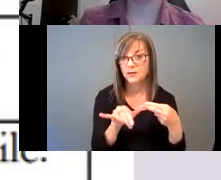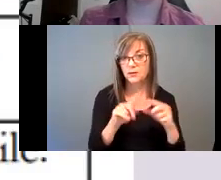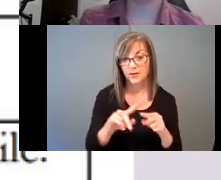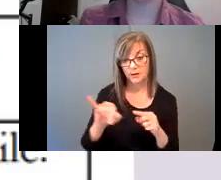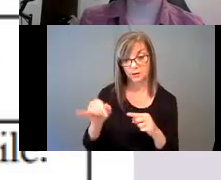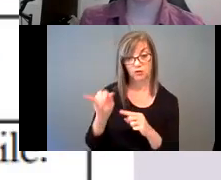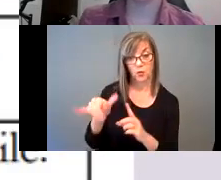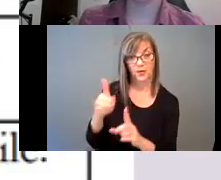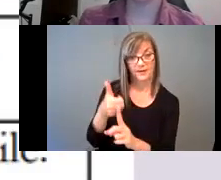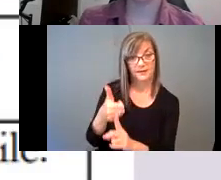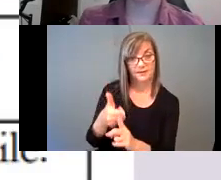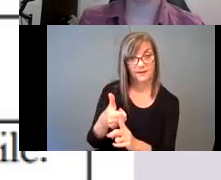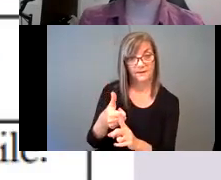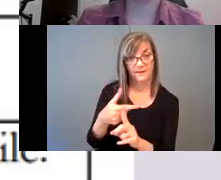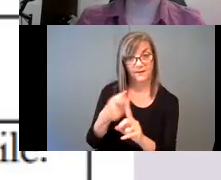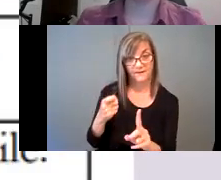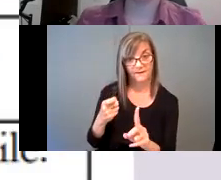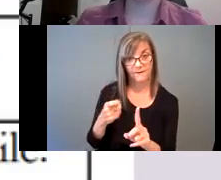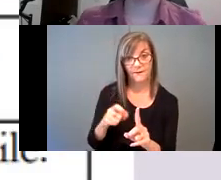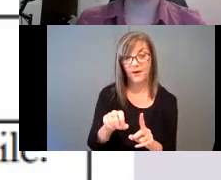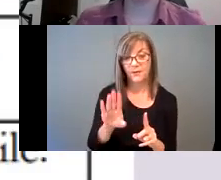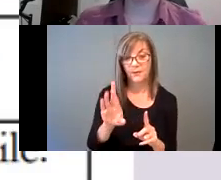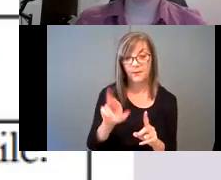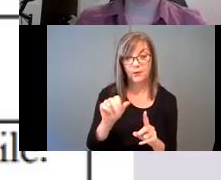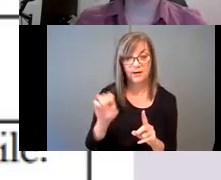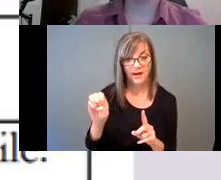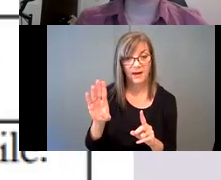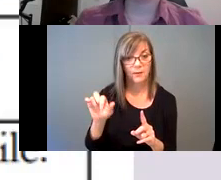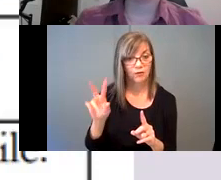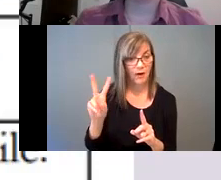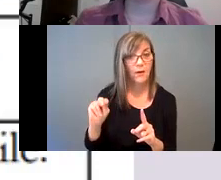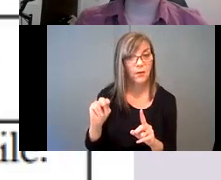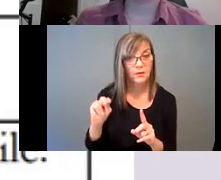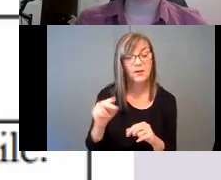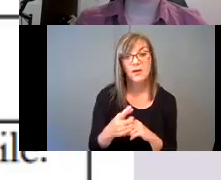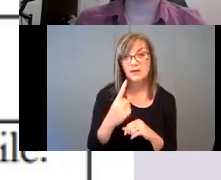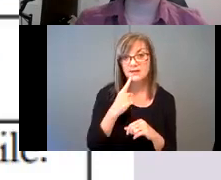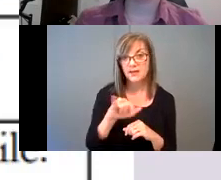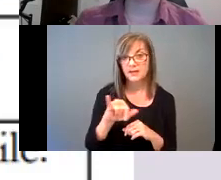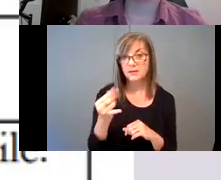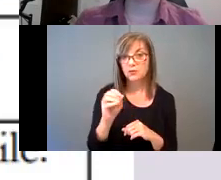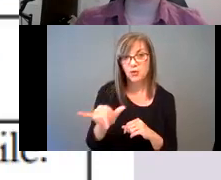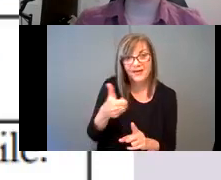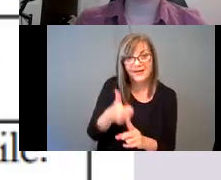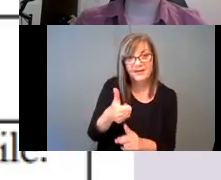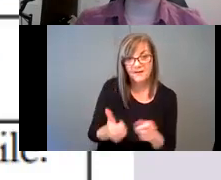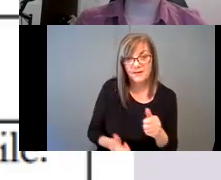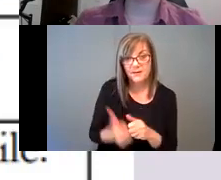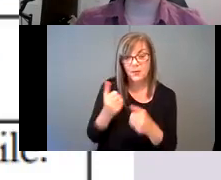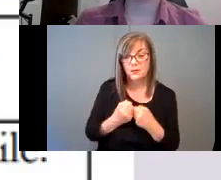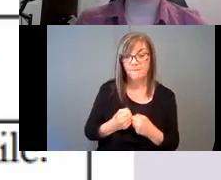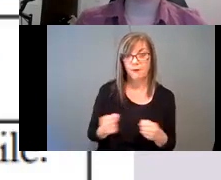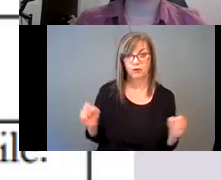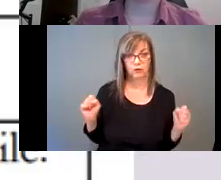joy, from Brené Brown, she kind of asserts that joy is the most vulnerable emotion that we can